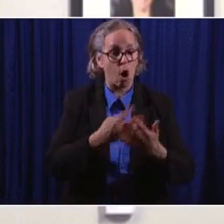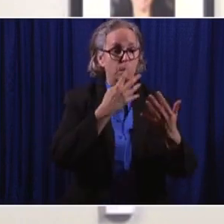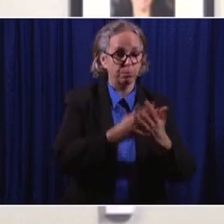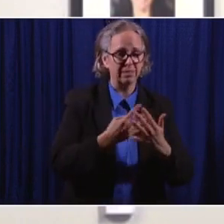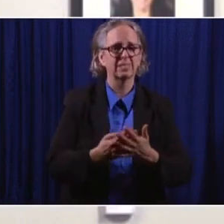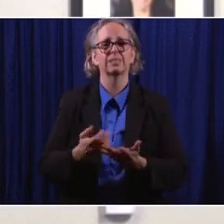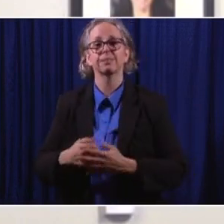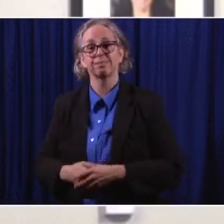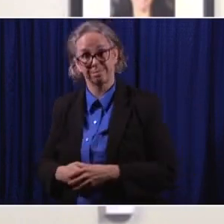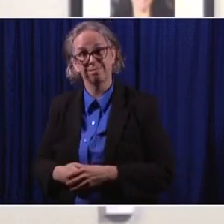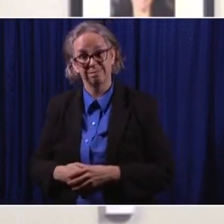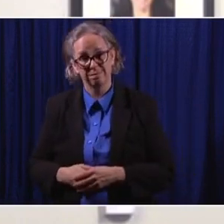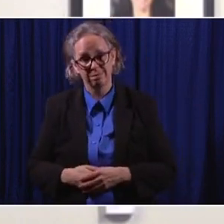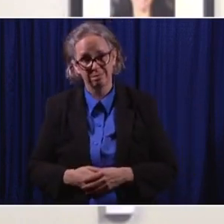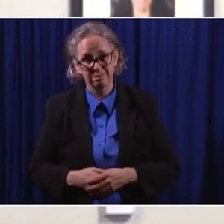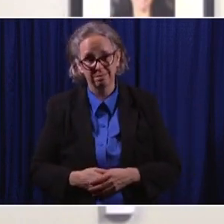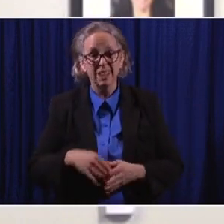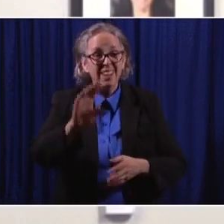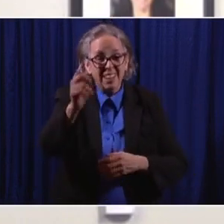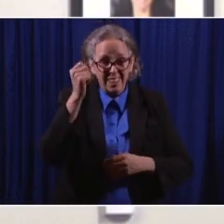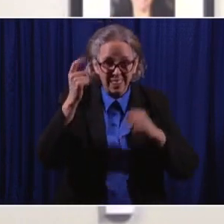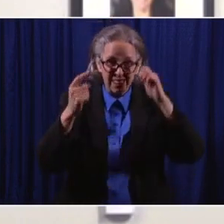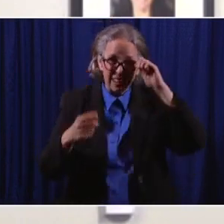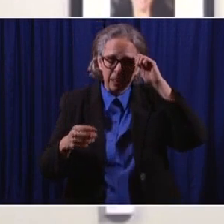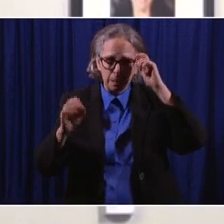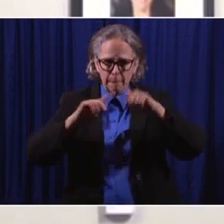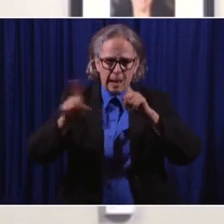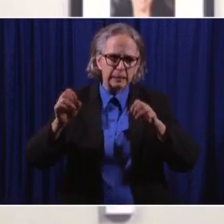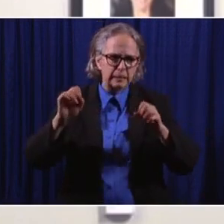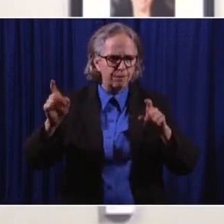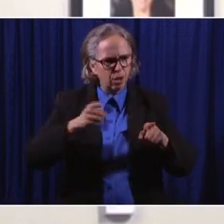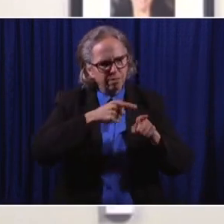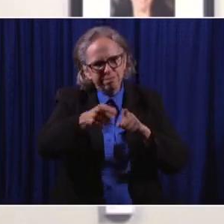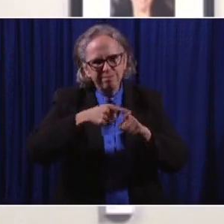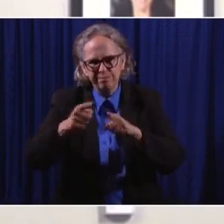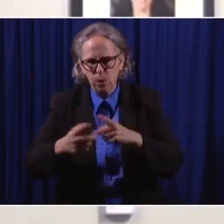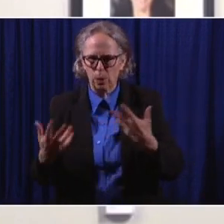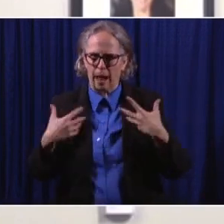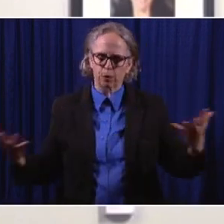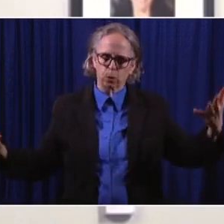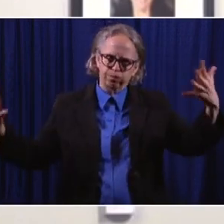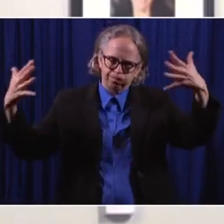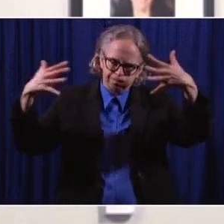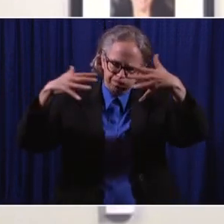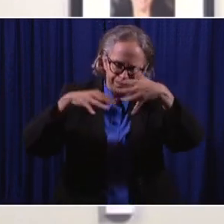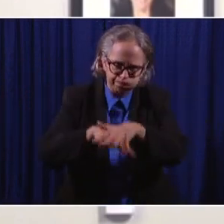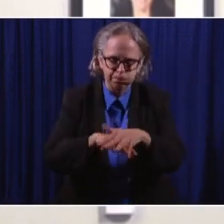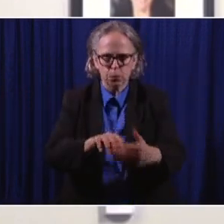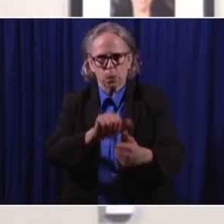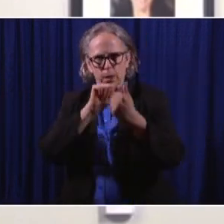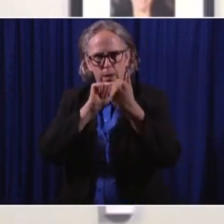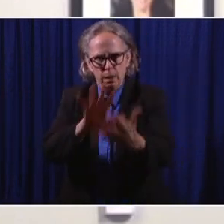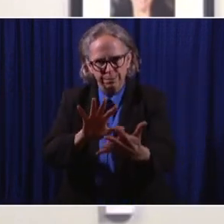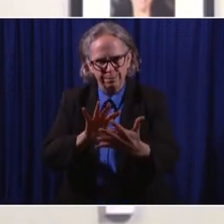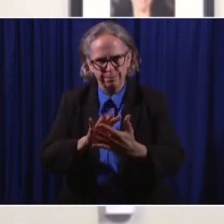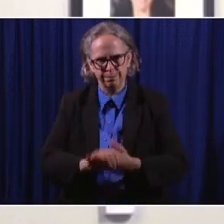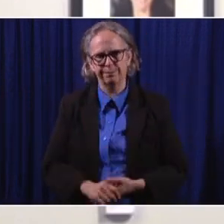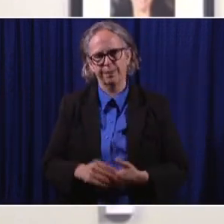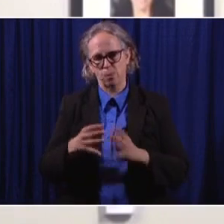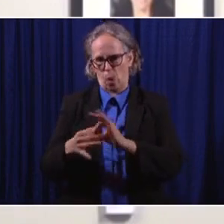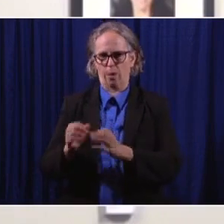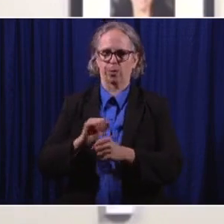multi-prong attack that changes with the seasons, including an environmental aspect that we've been pursuing.